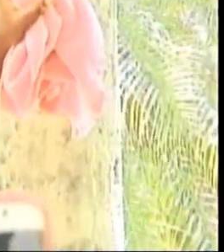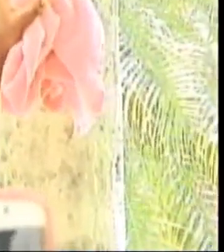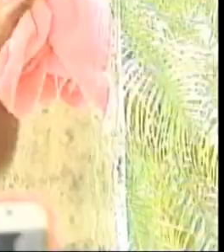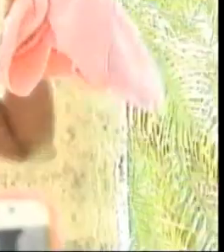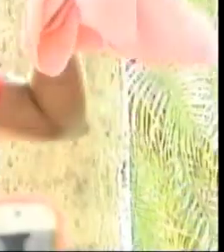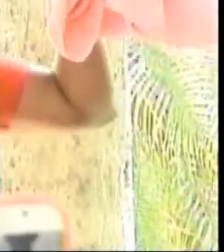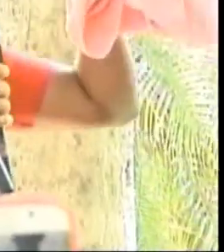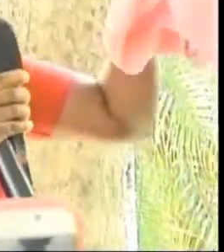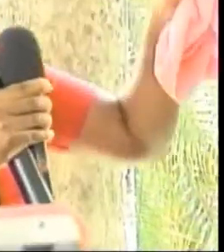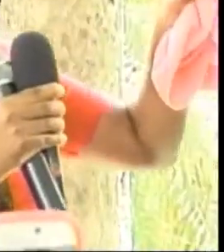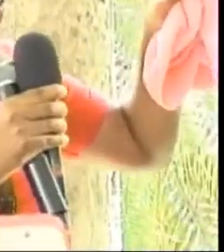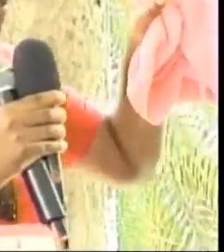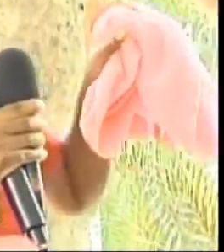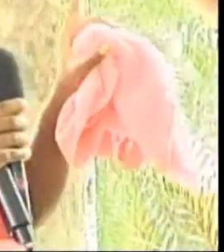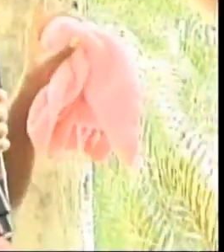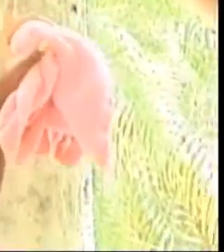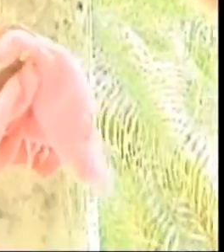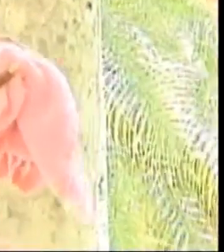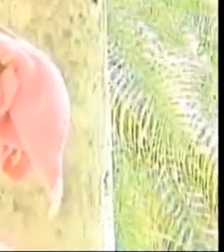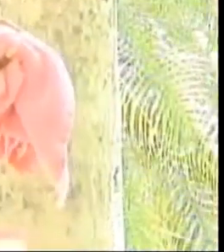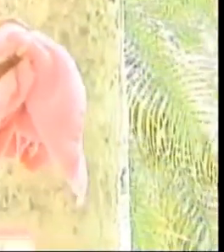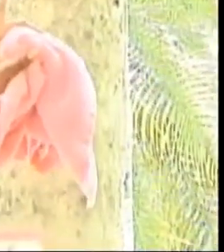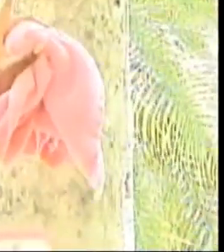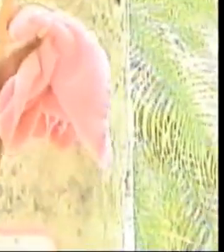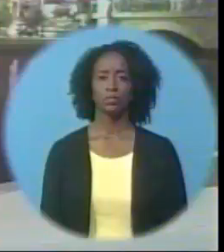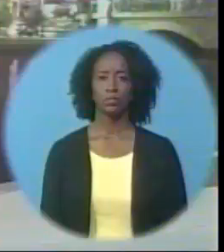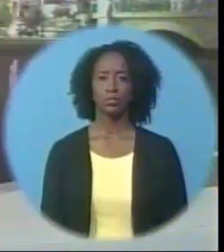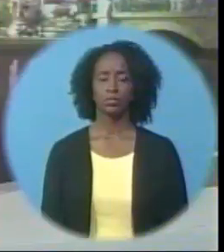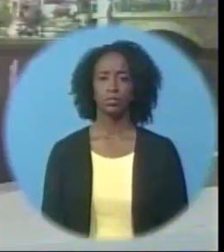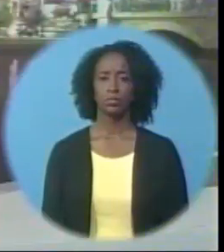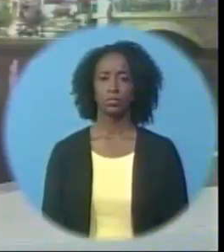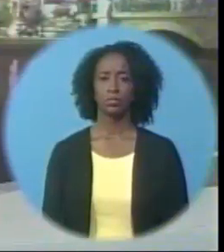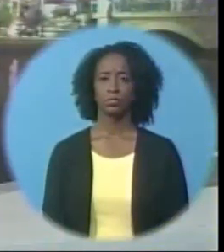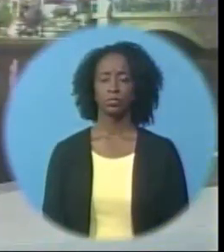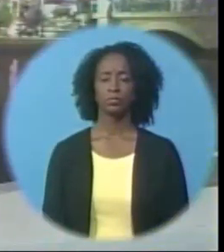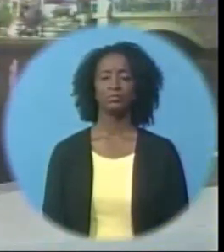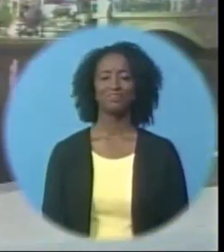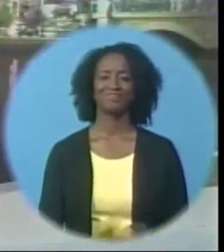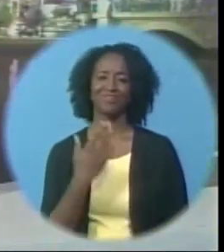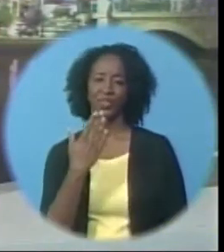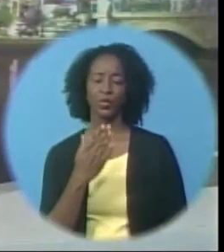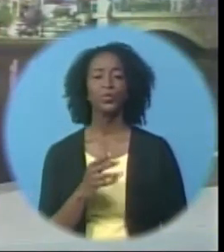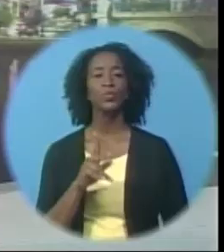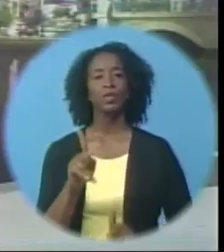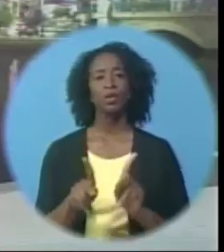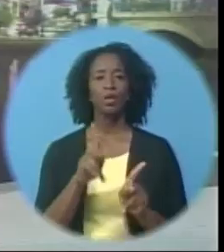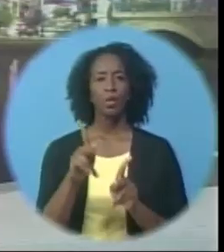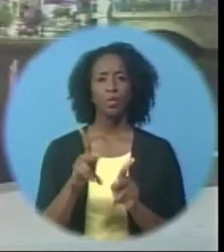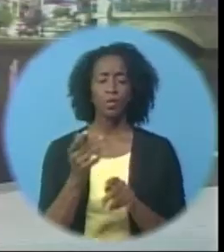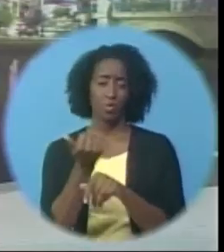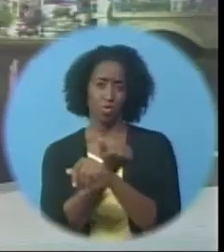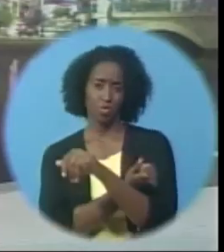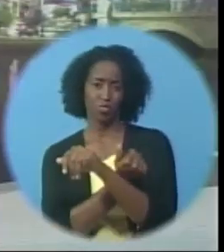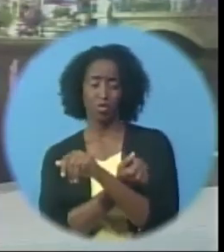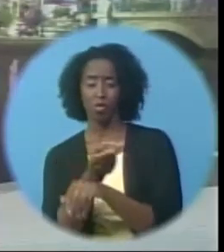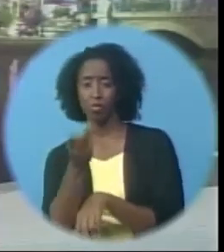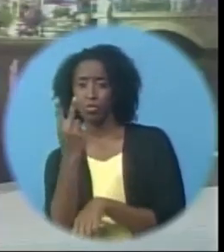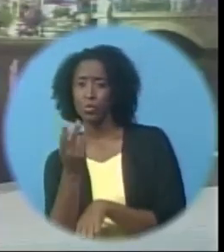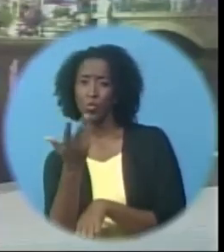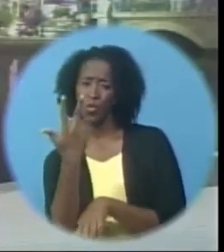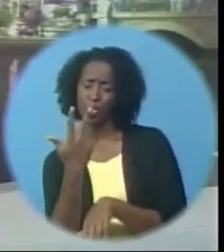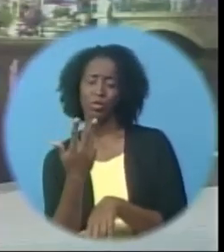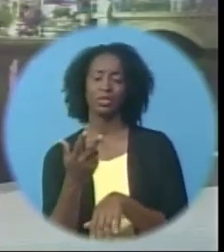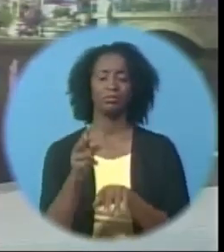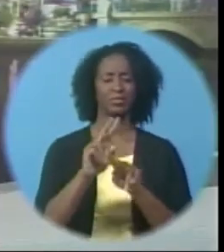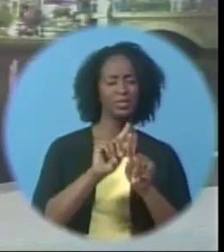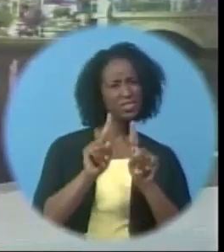industrial action. Sharika Griffith, CBC News. Thanks, Sharika. Well, the number of Barbadians combining more than